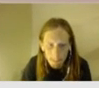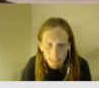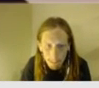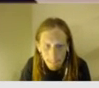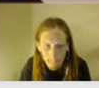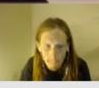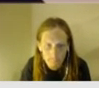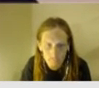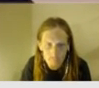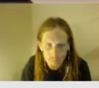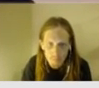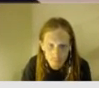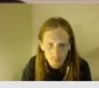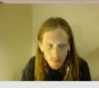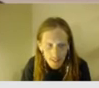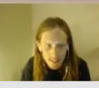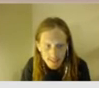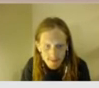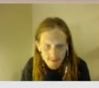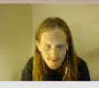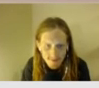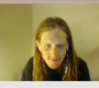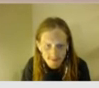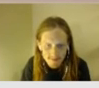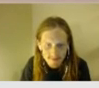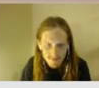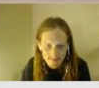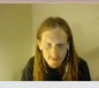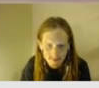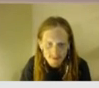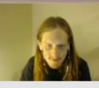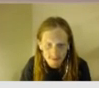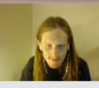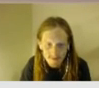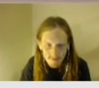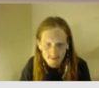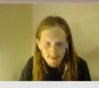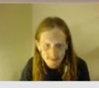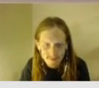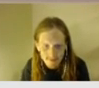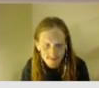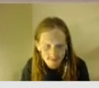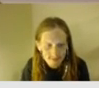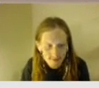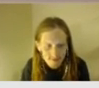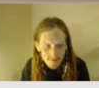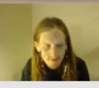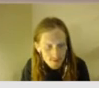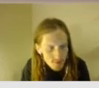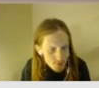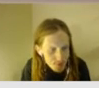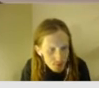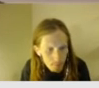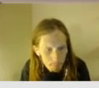to capture good photos with people who are not on their phones, you know. So it's so horrible. I know some people have done clever